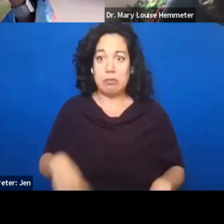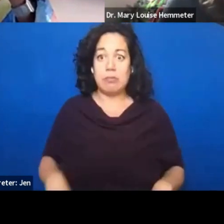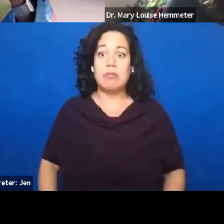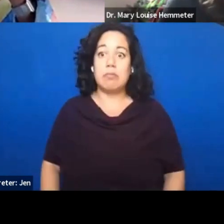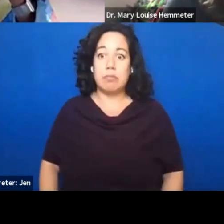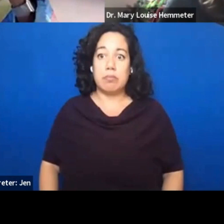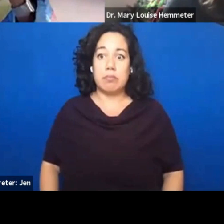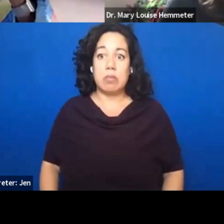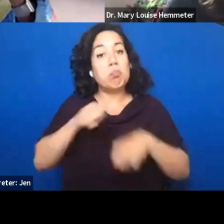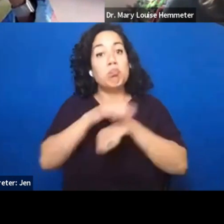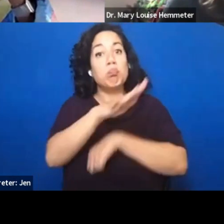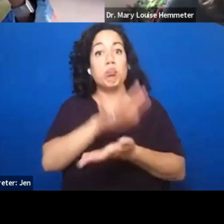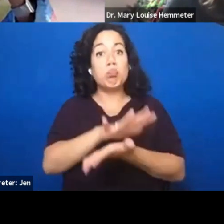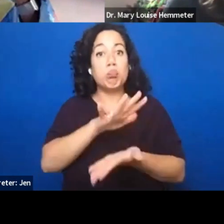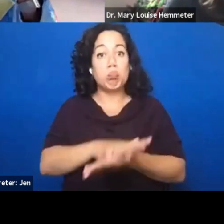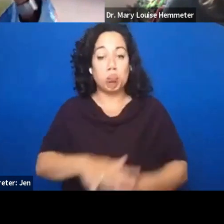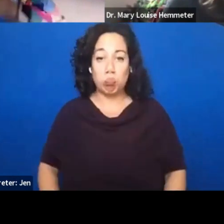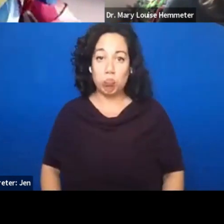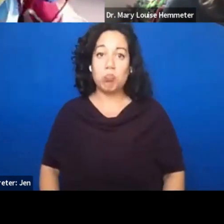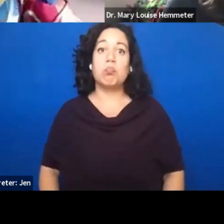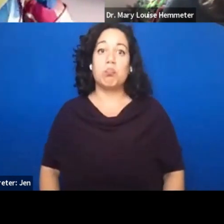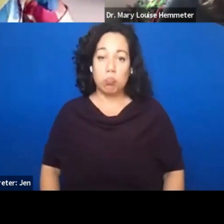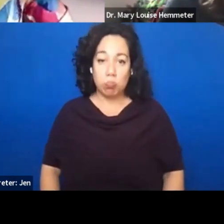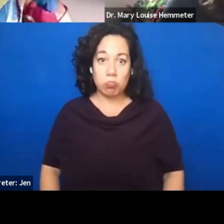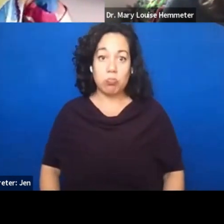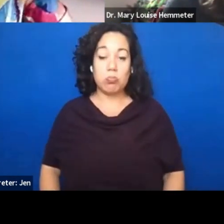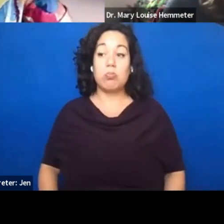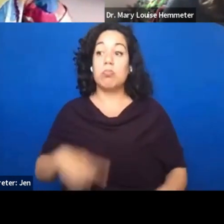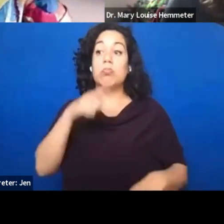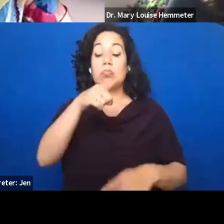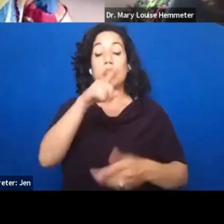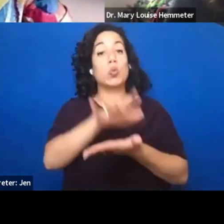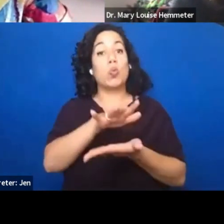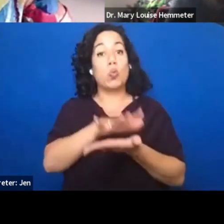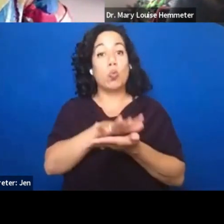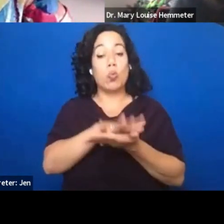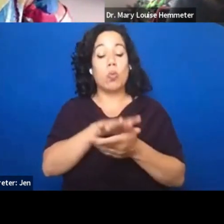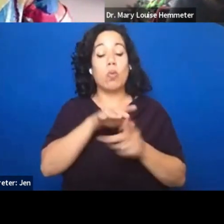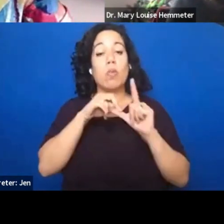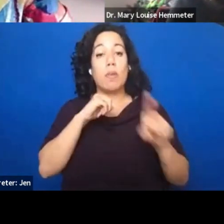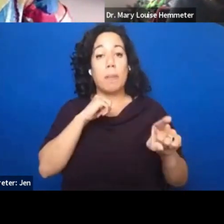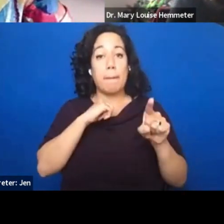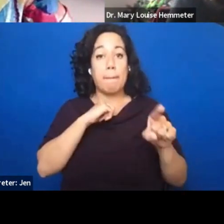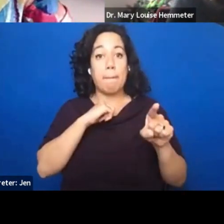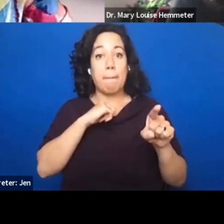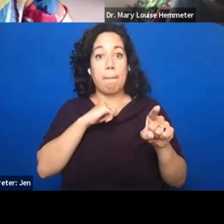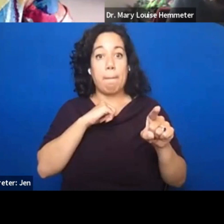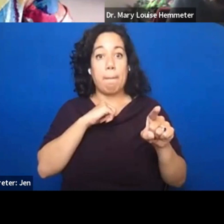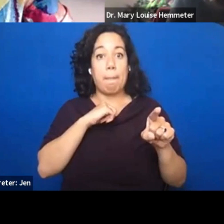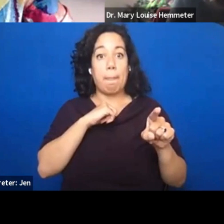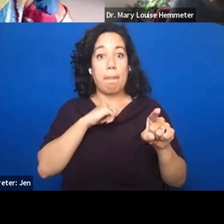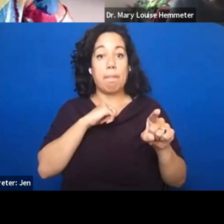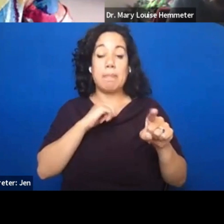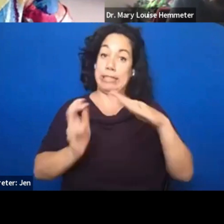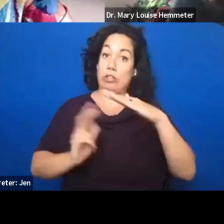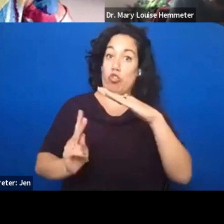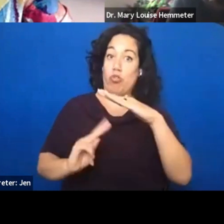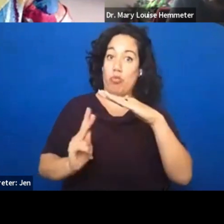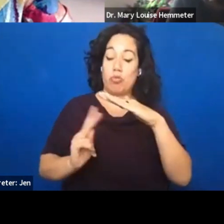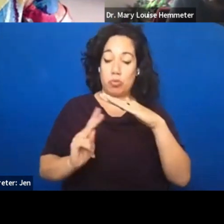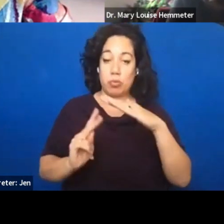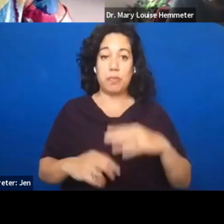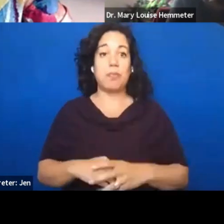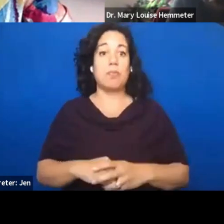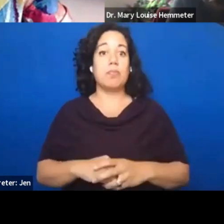to school. What happens at school is that the place called school, at kindergarten at least, no